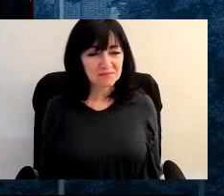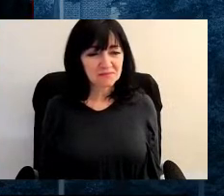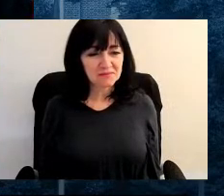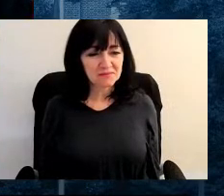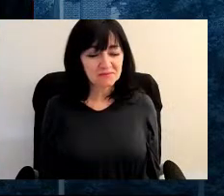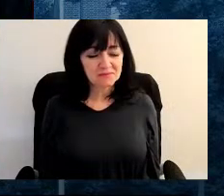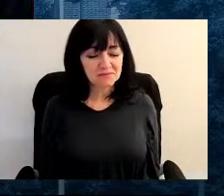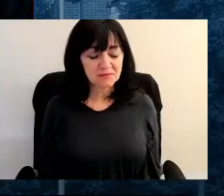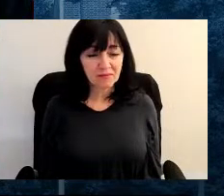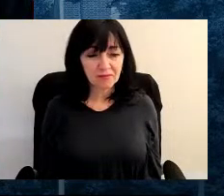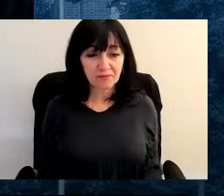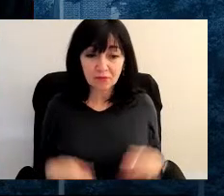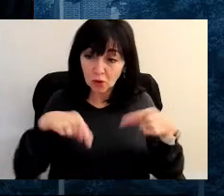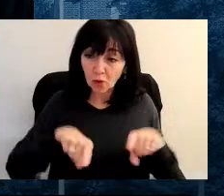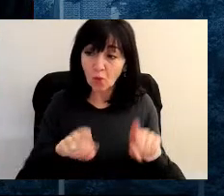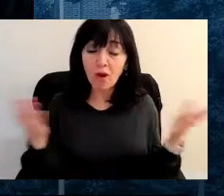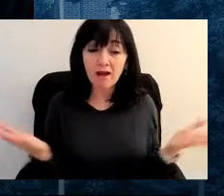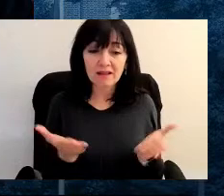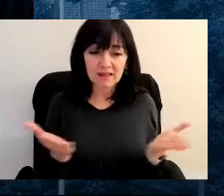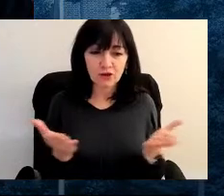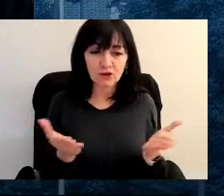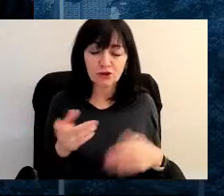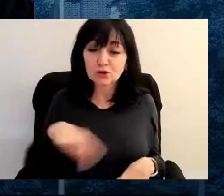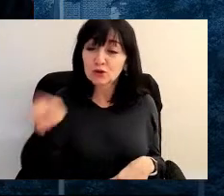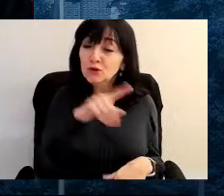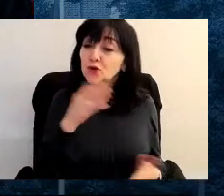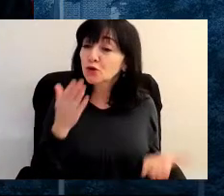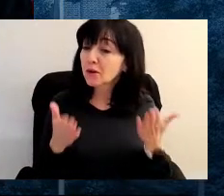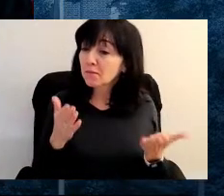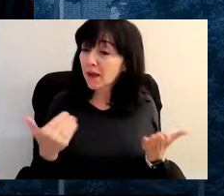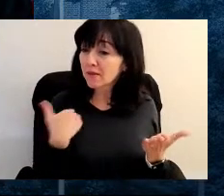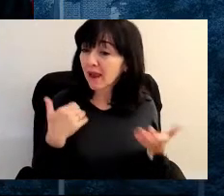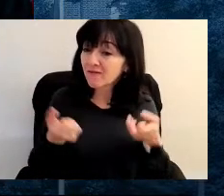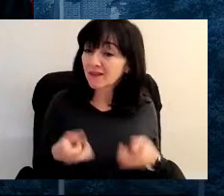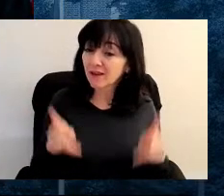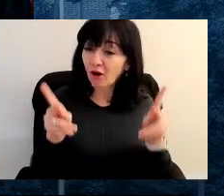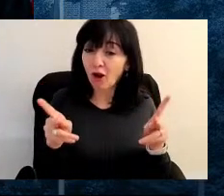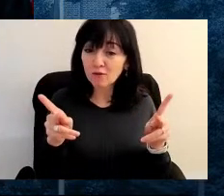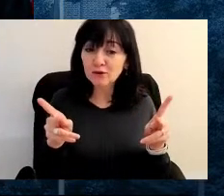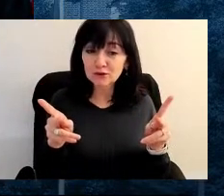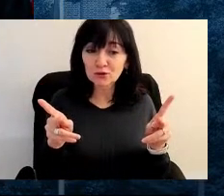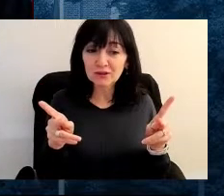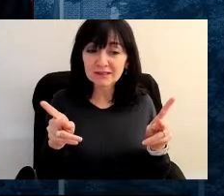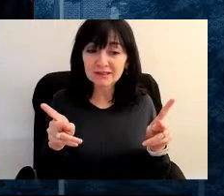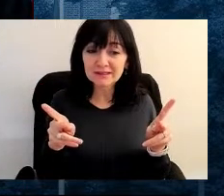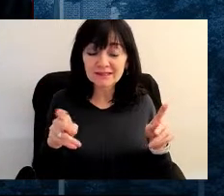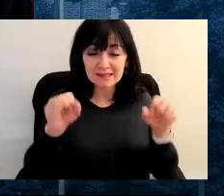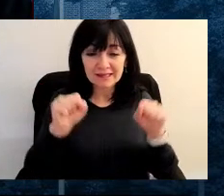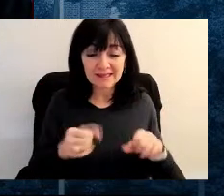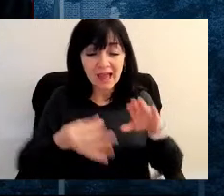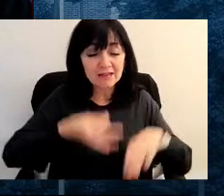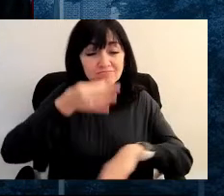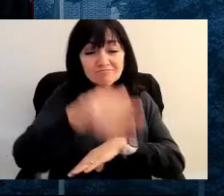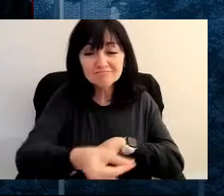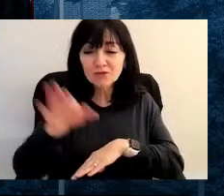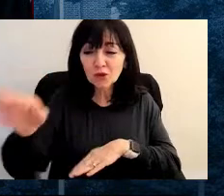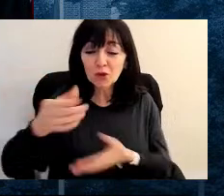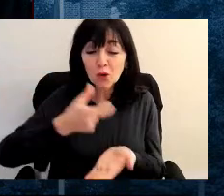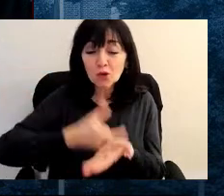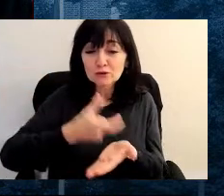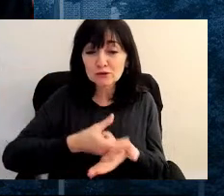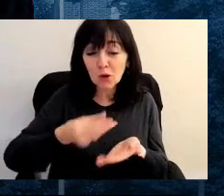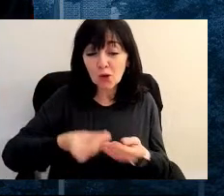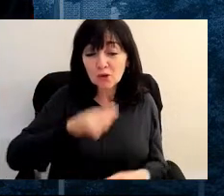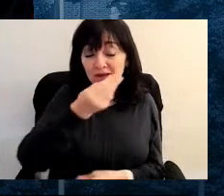While here, you may even have the opportunity to cash in a token to choose a book from